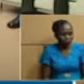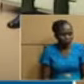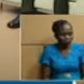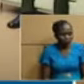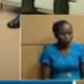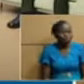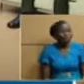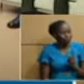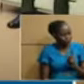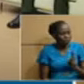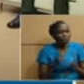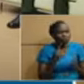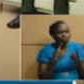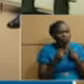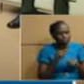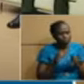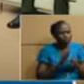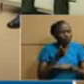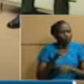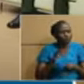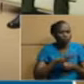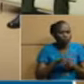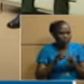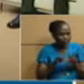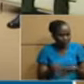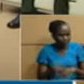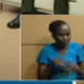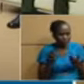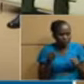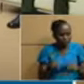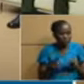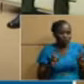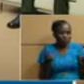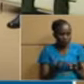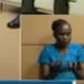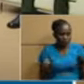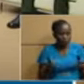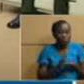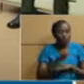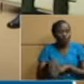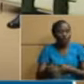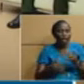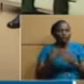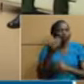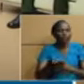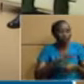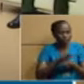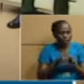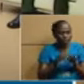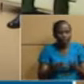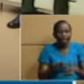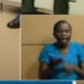and this is where we are going. We're talking beyond COVID-19. The theme for this eConference is beyond COVID-19, assessing